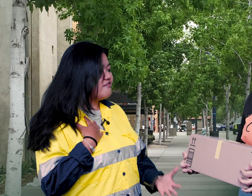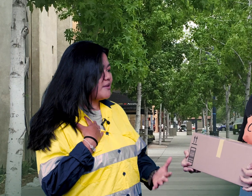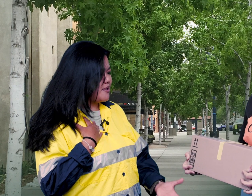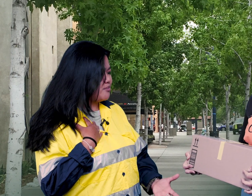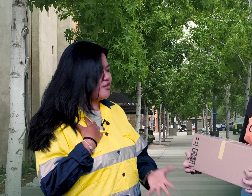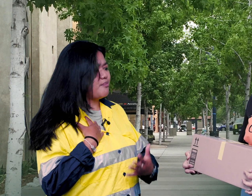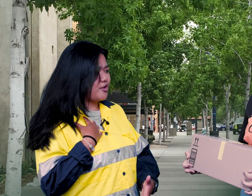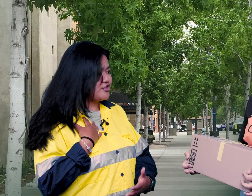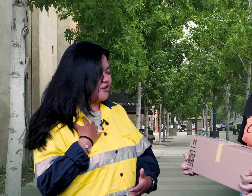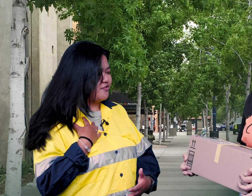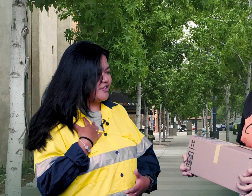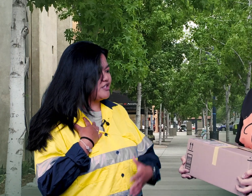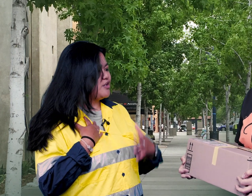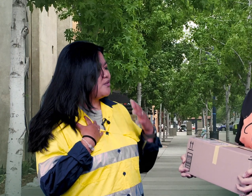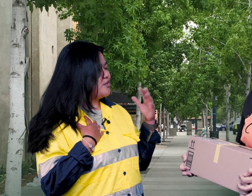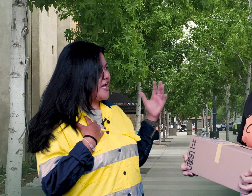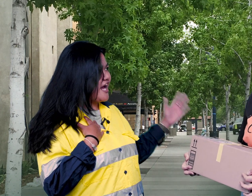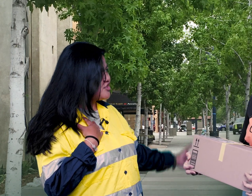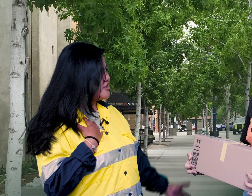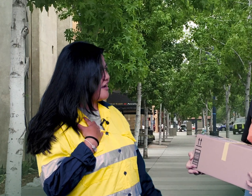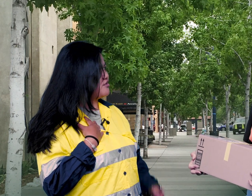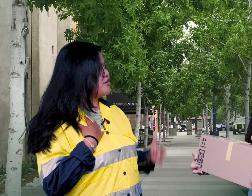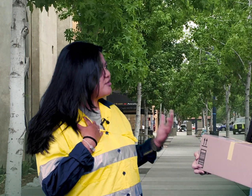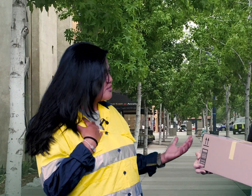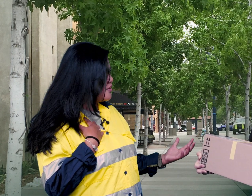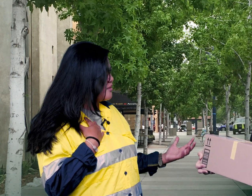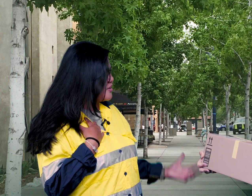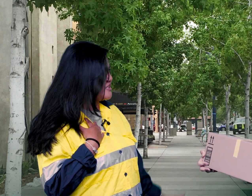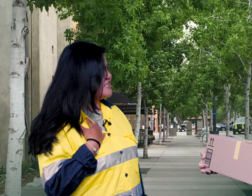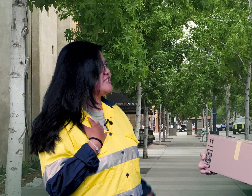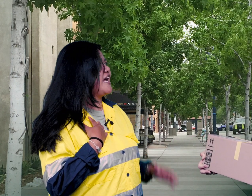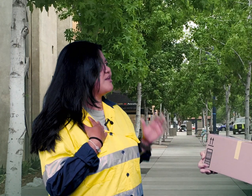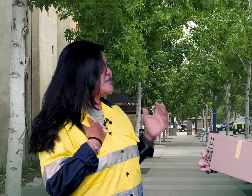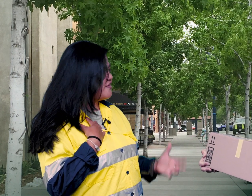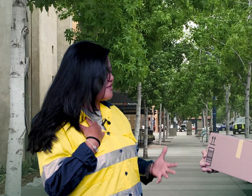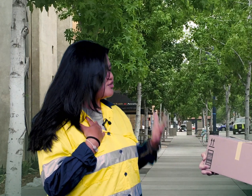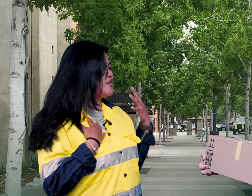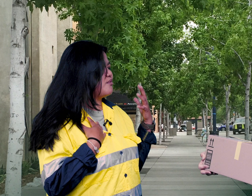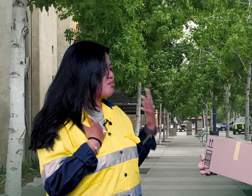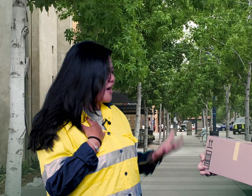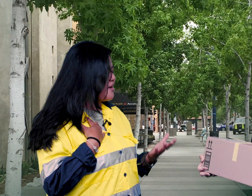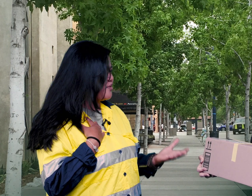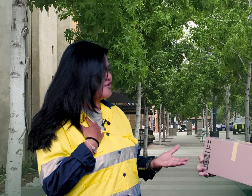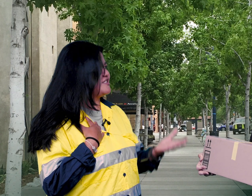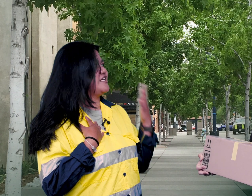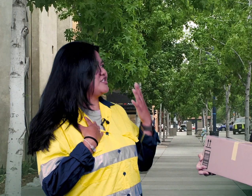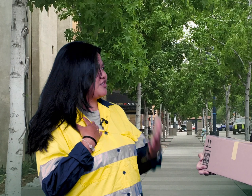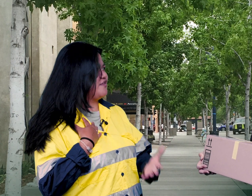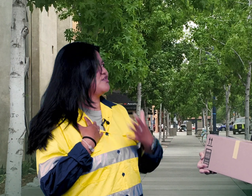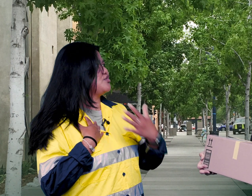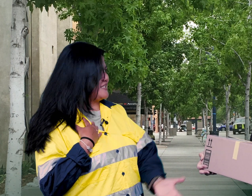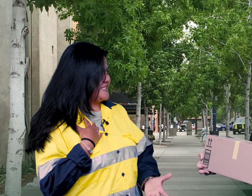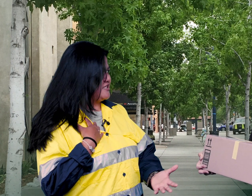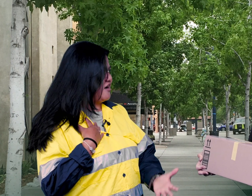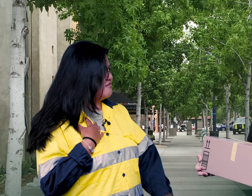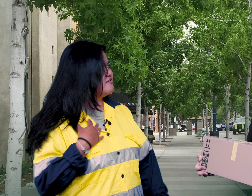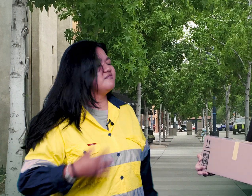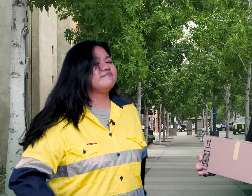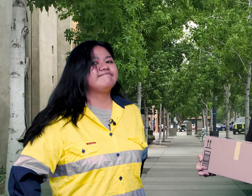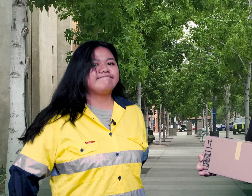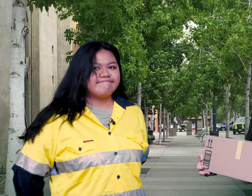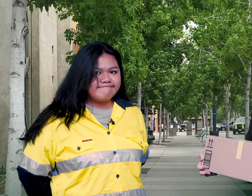The lovely people in the post office would actually have to go through all the process and give it to the right postie to give it to your